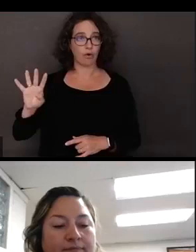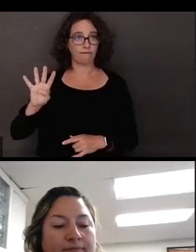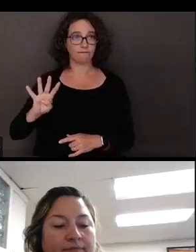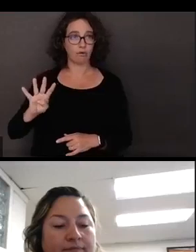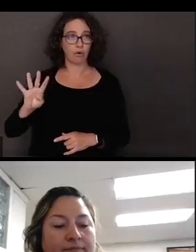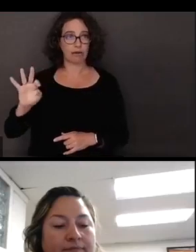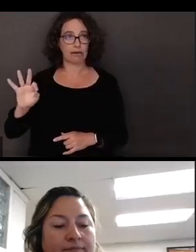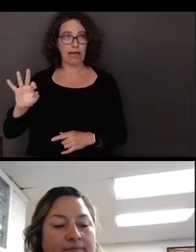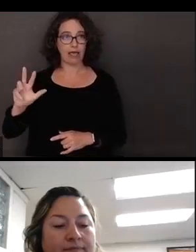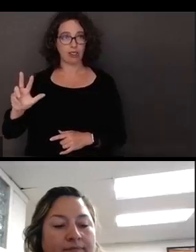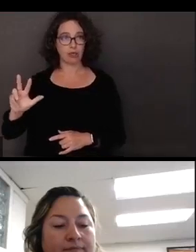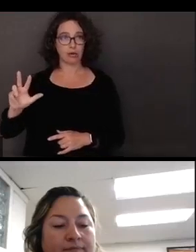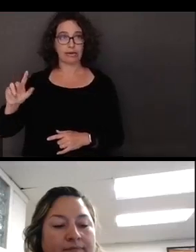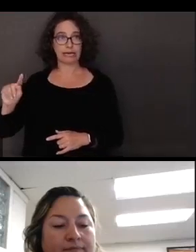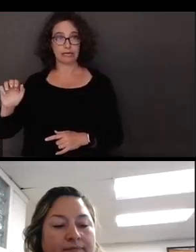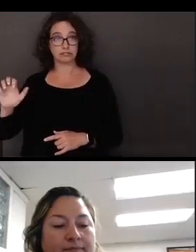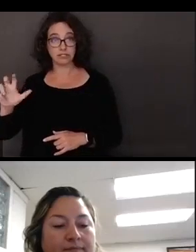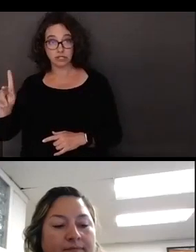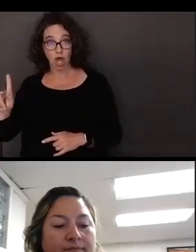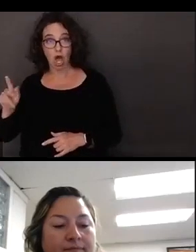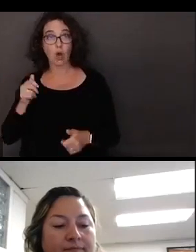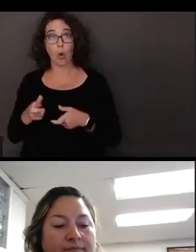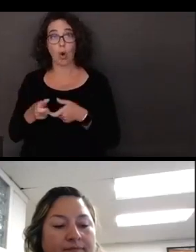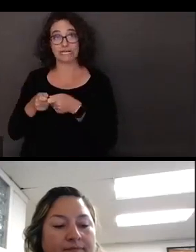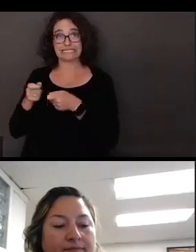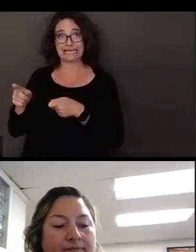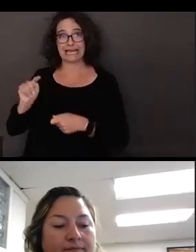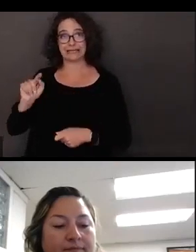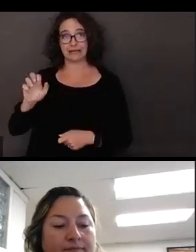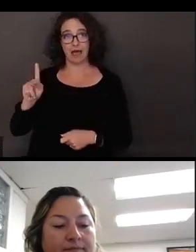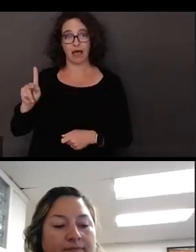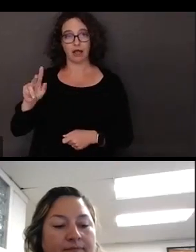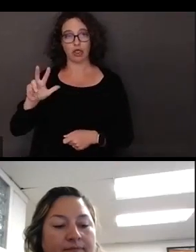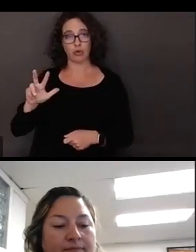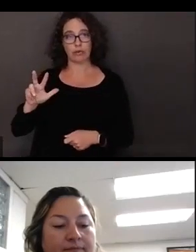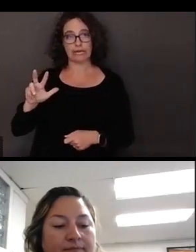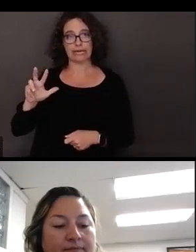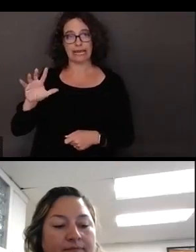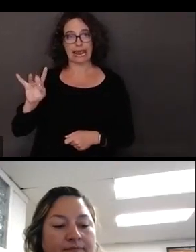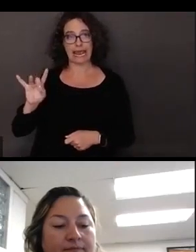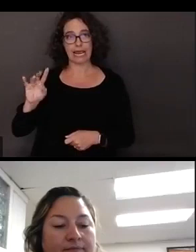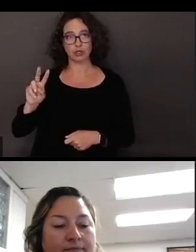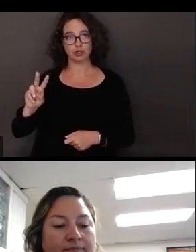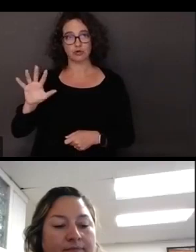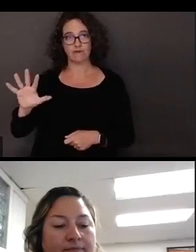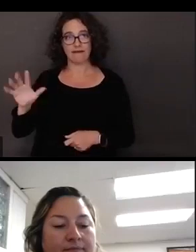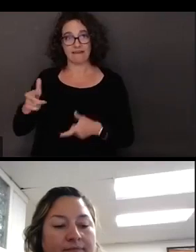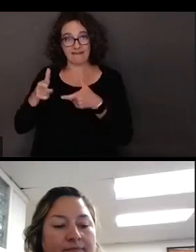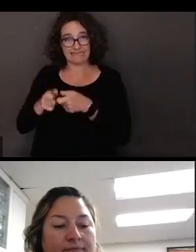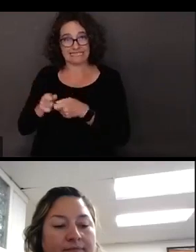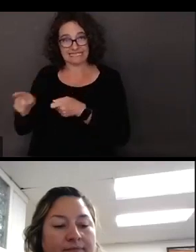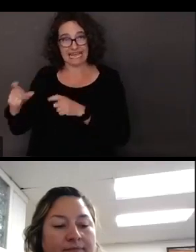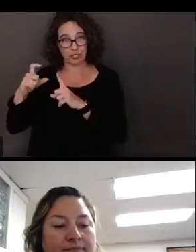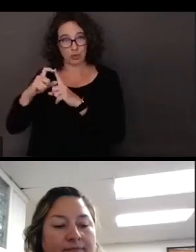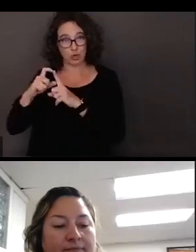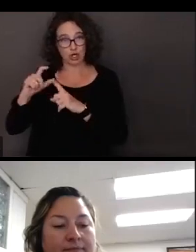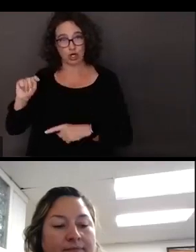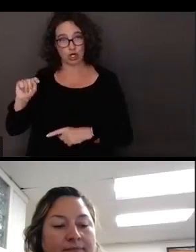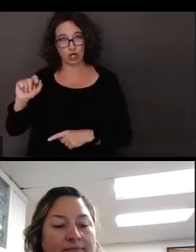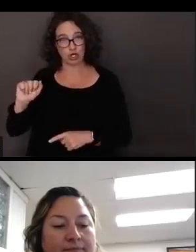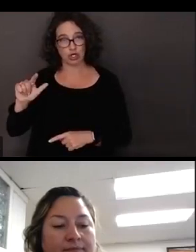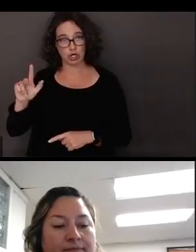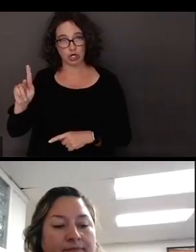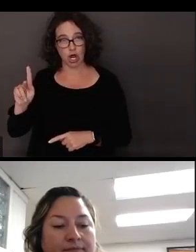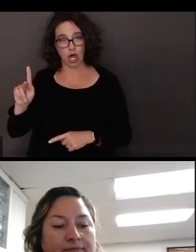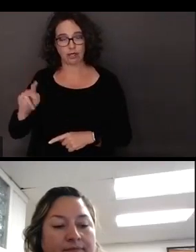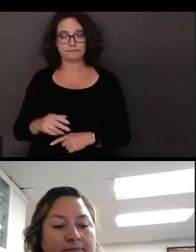1-844-493-TALK, or you can text TALK to 38255. And so if if any of these